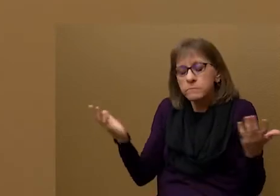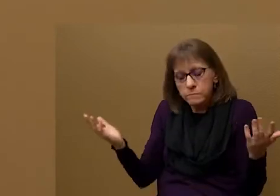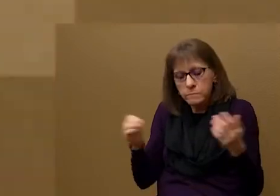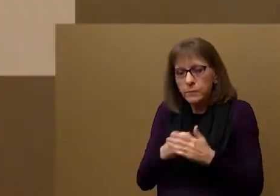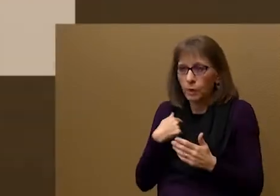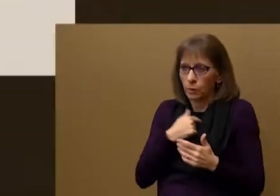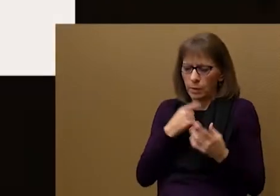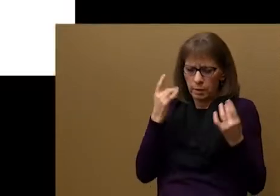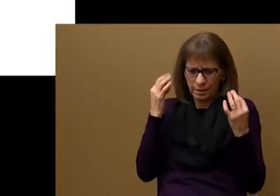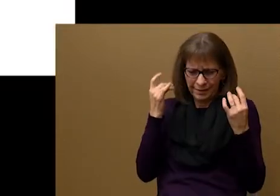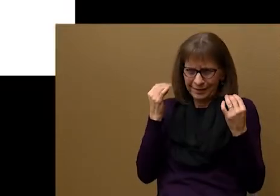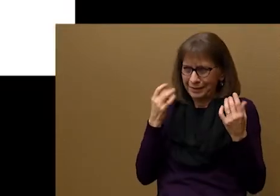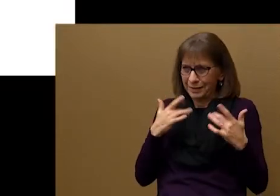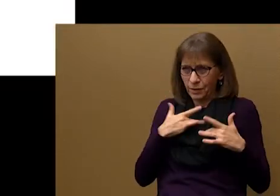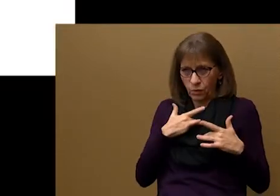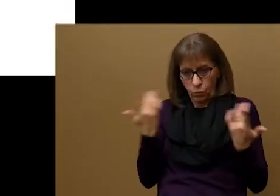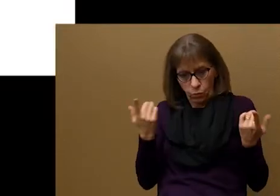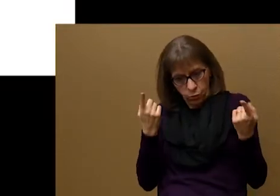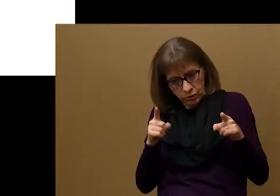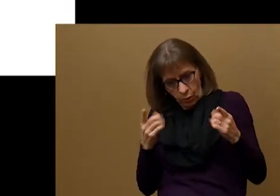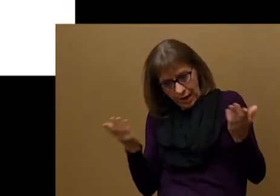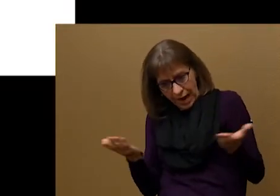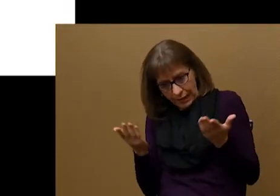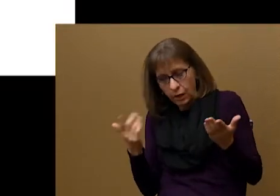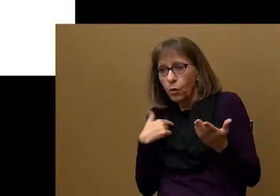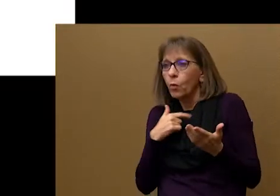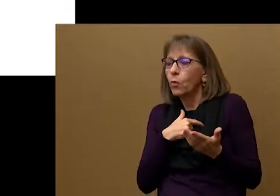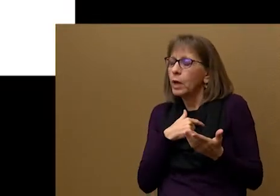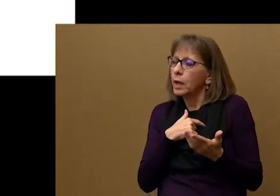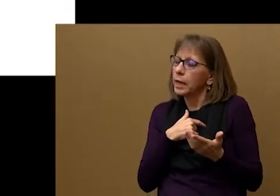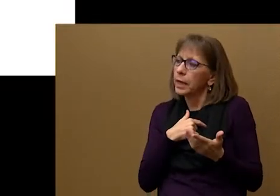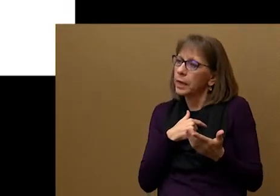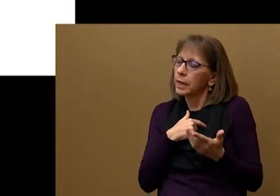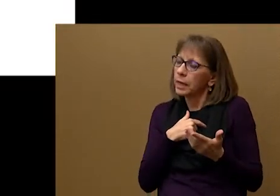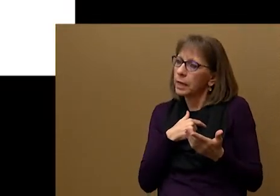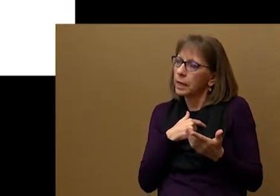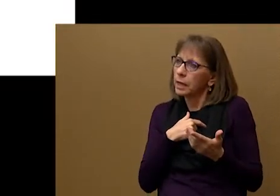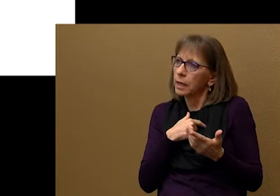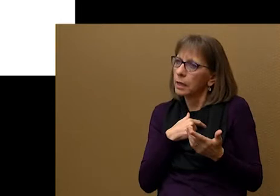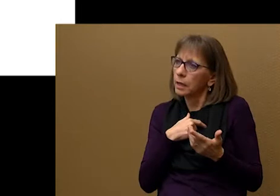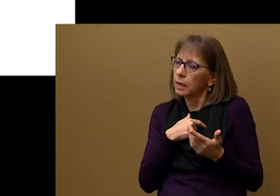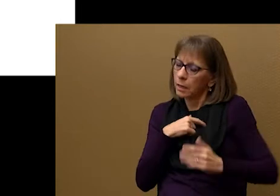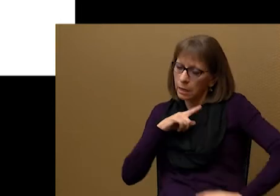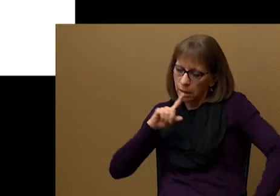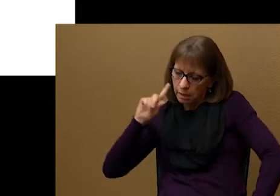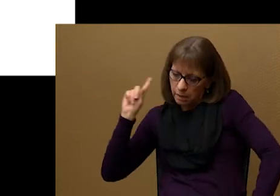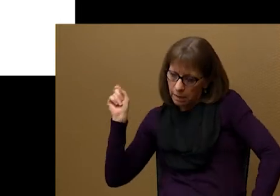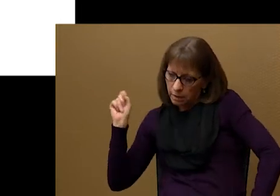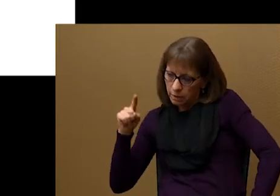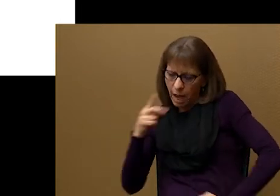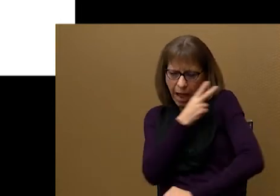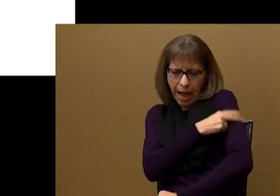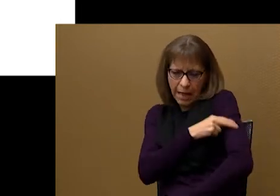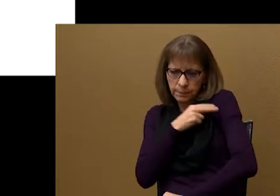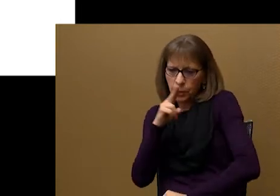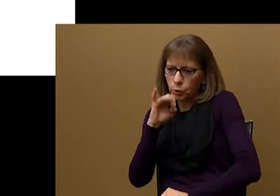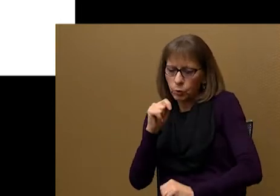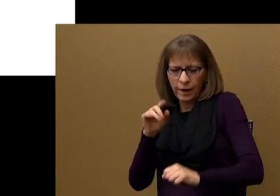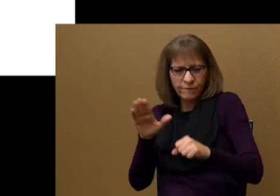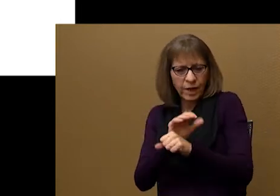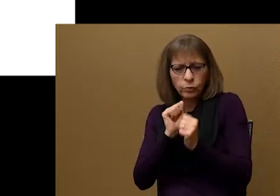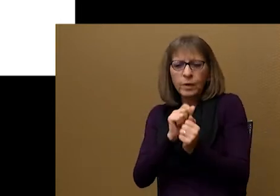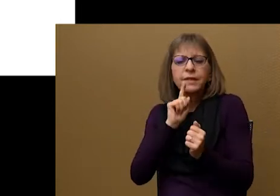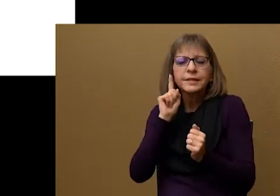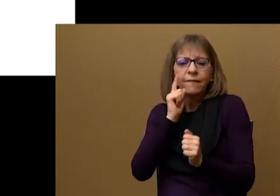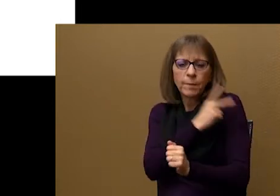Okay. So we began to think about what's going on here, and we began to particularly ask the question, a hospital unit